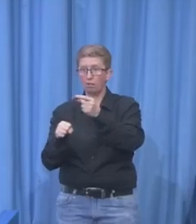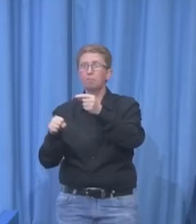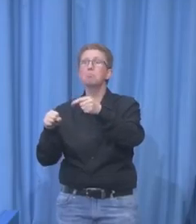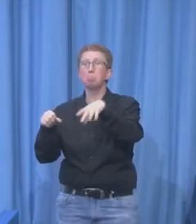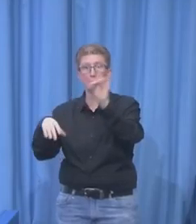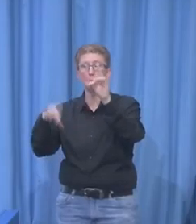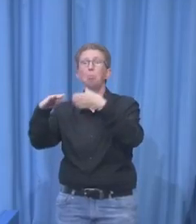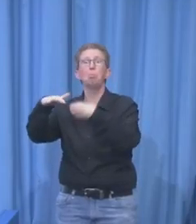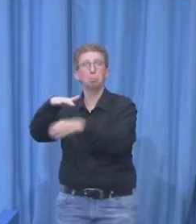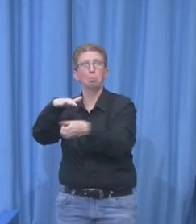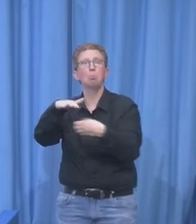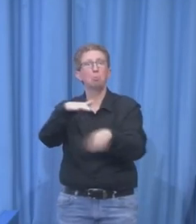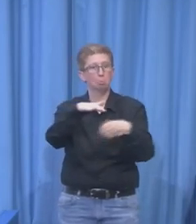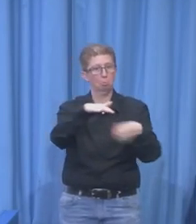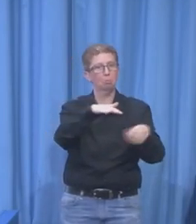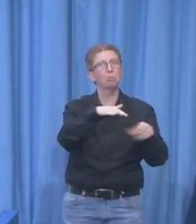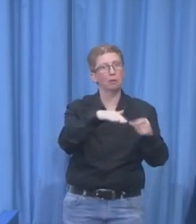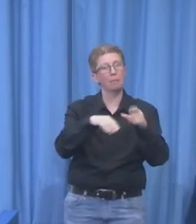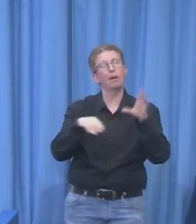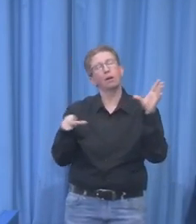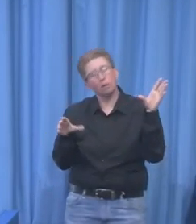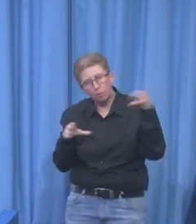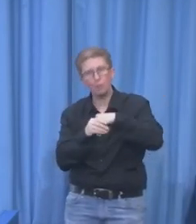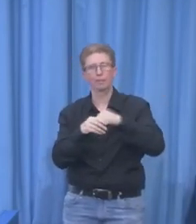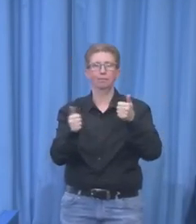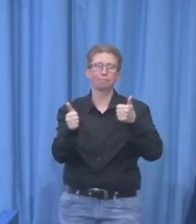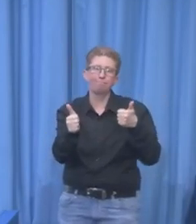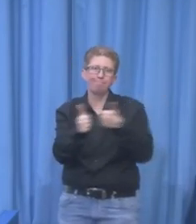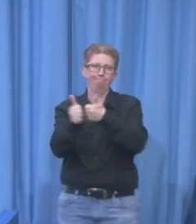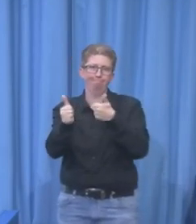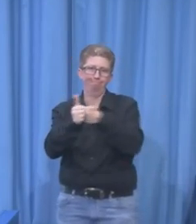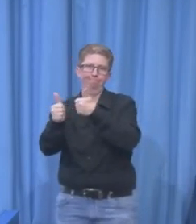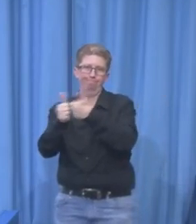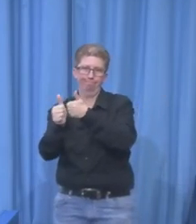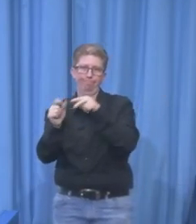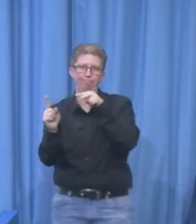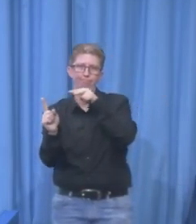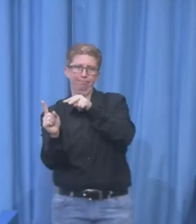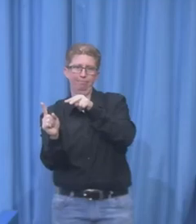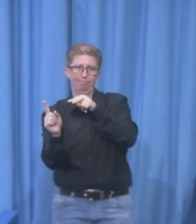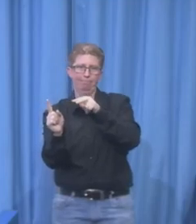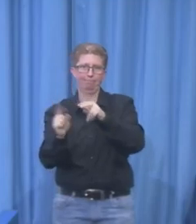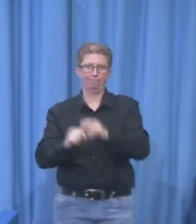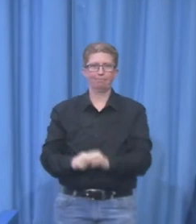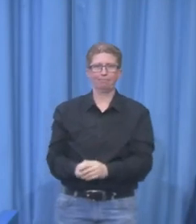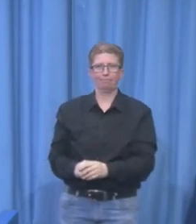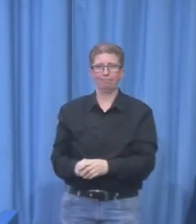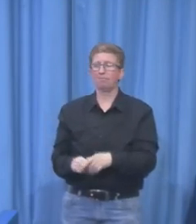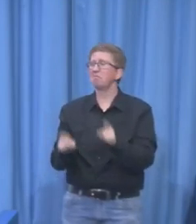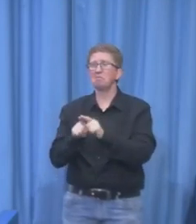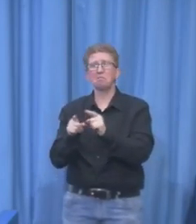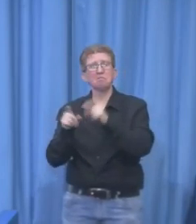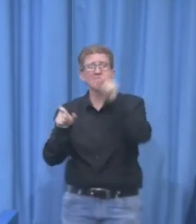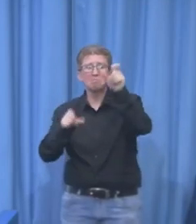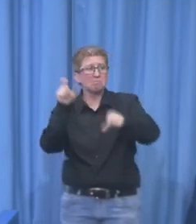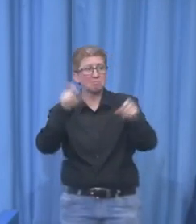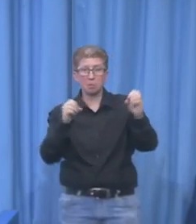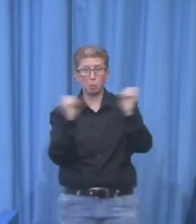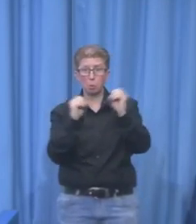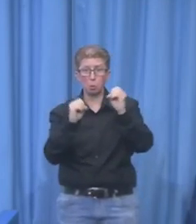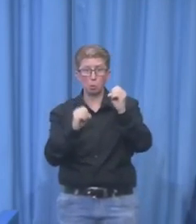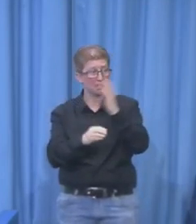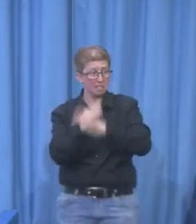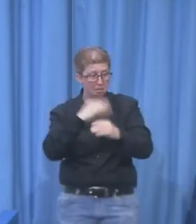lose their jobs, and that the government, the state, is wondering how are we going to get... What happened in Ireland was that everybody was pushed into